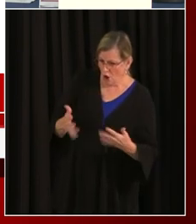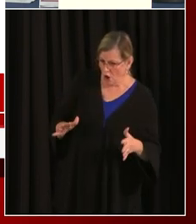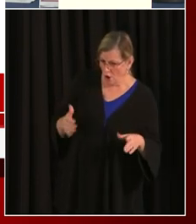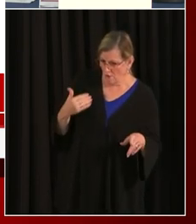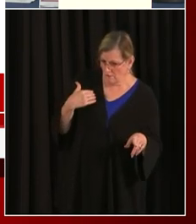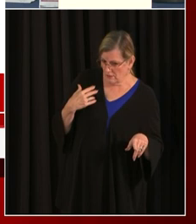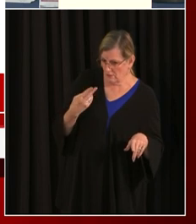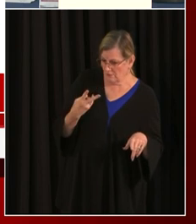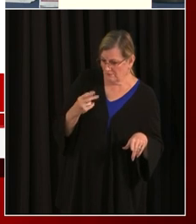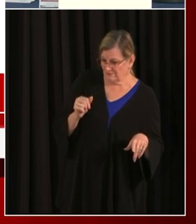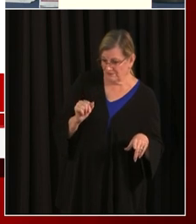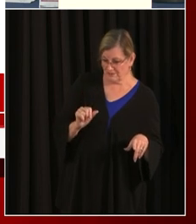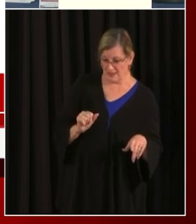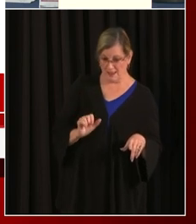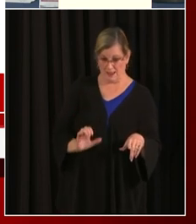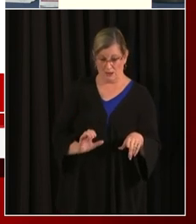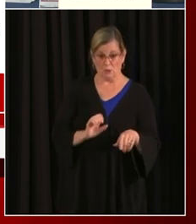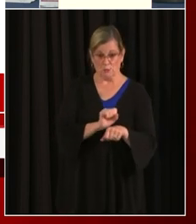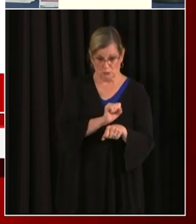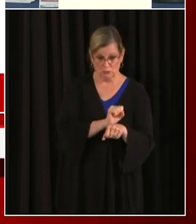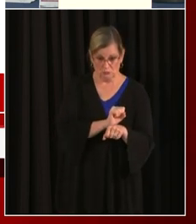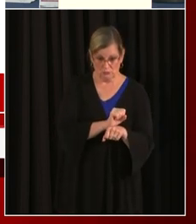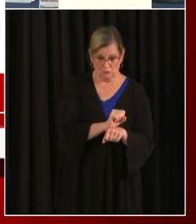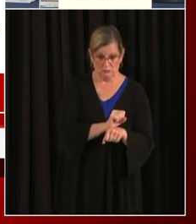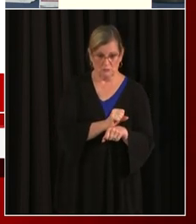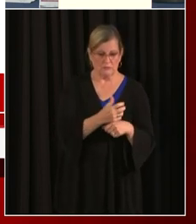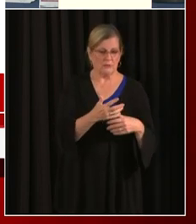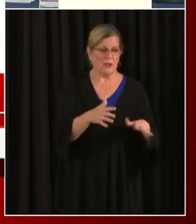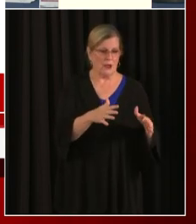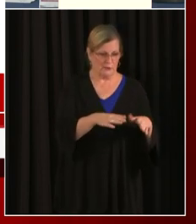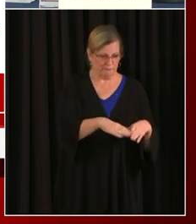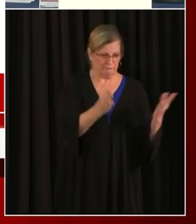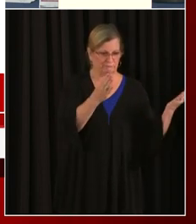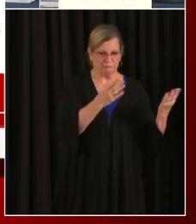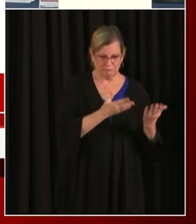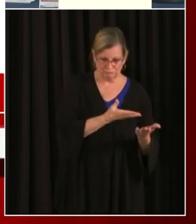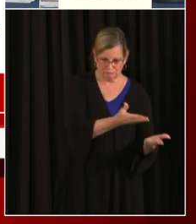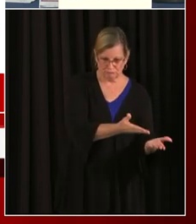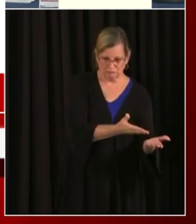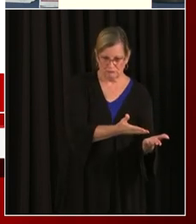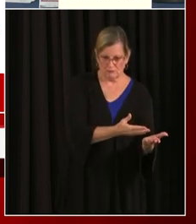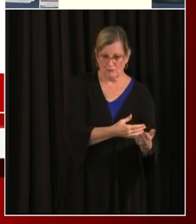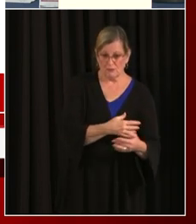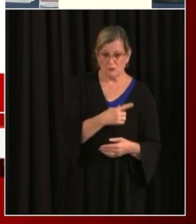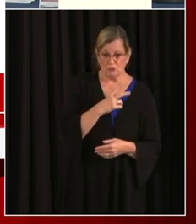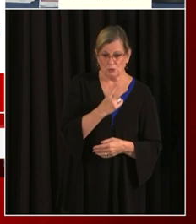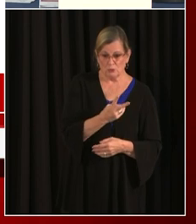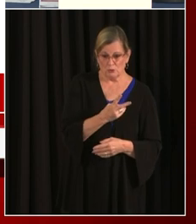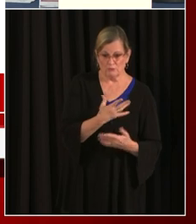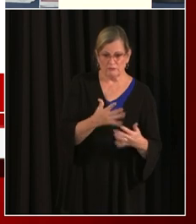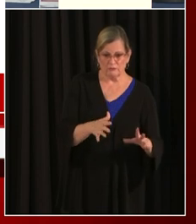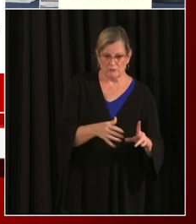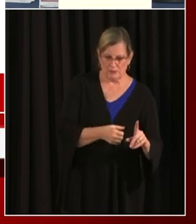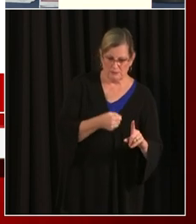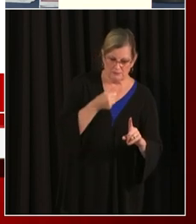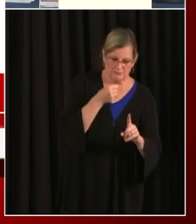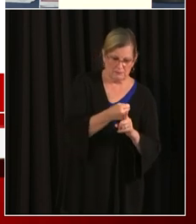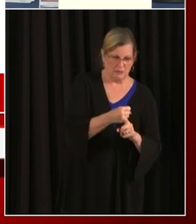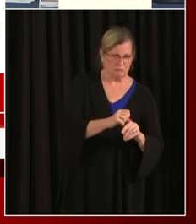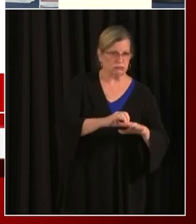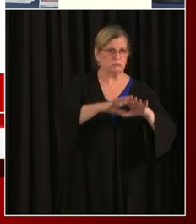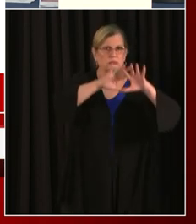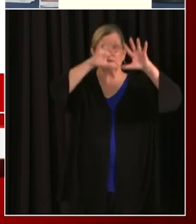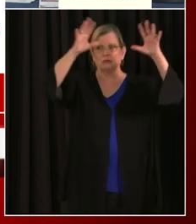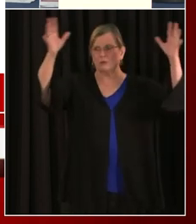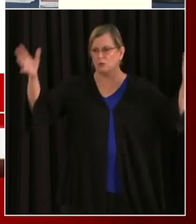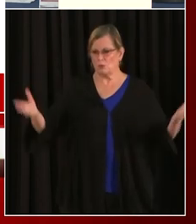that are currently open. Of those 24, 2 of those are impacting the entire building, and 2 of those